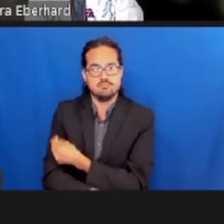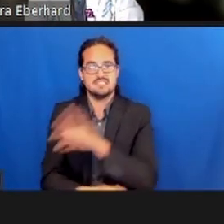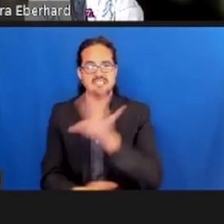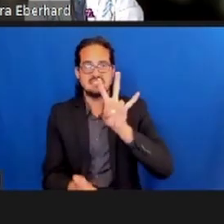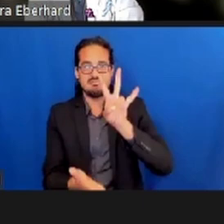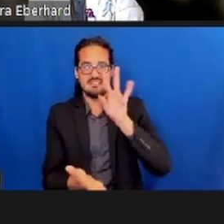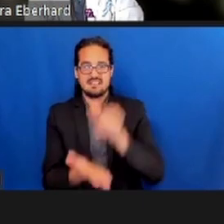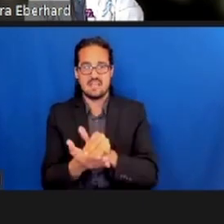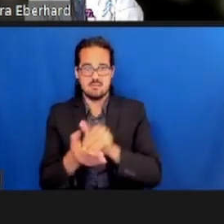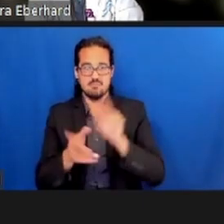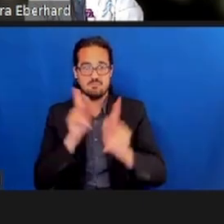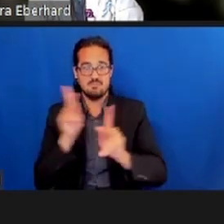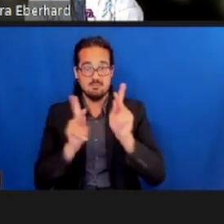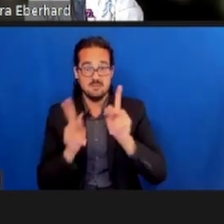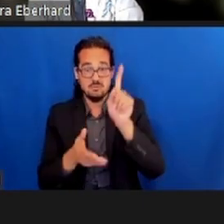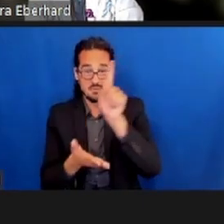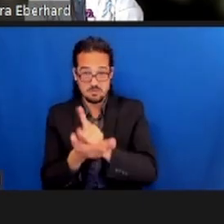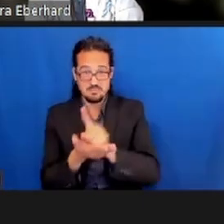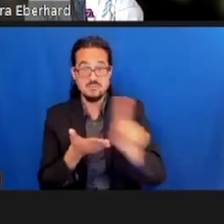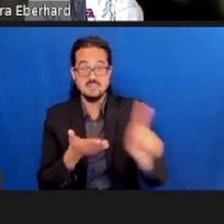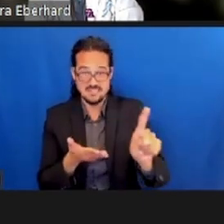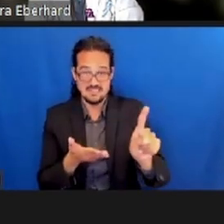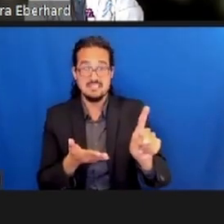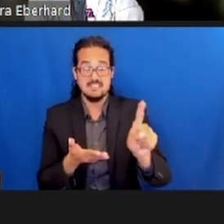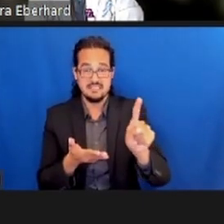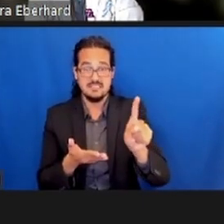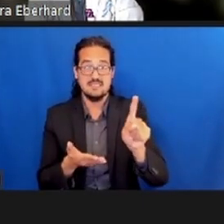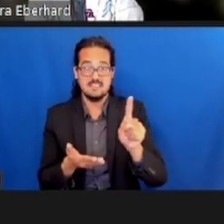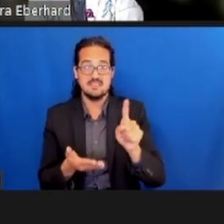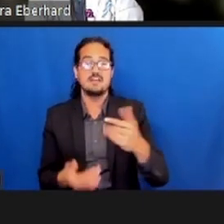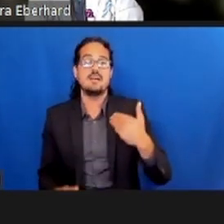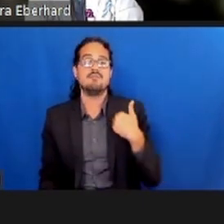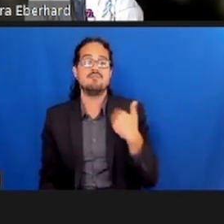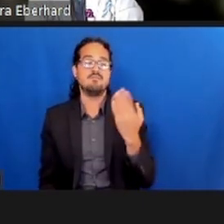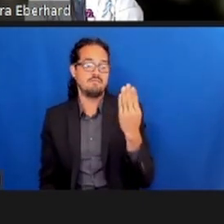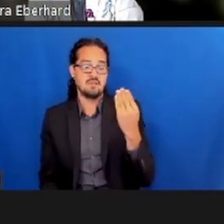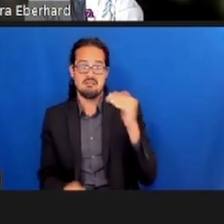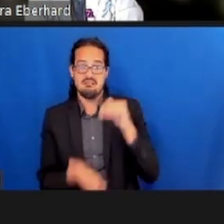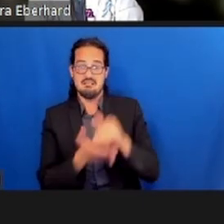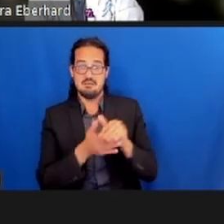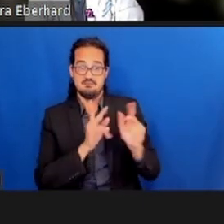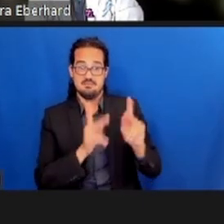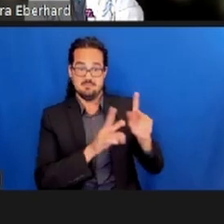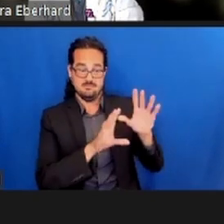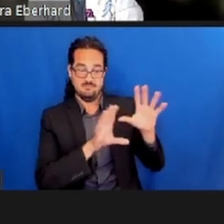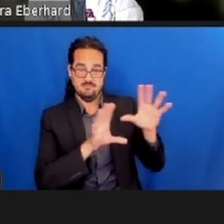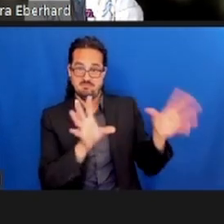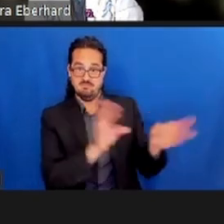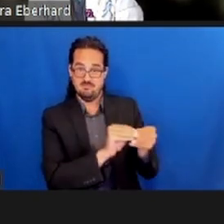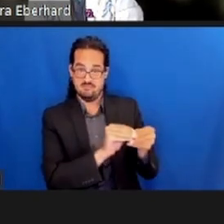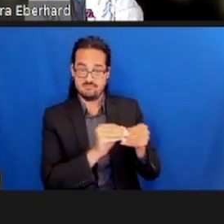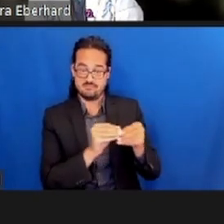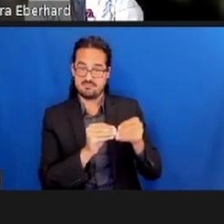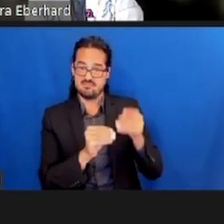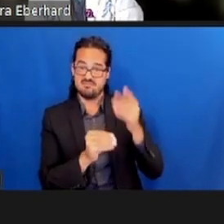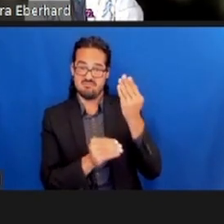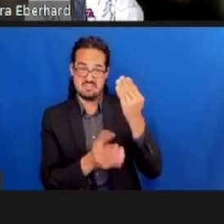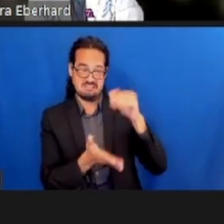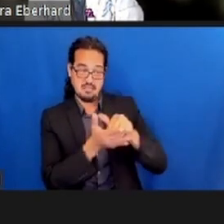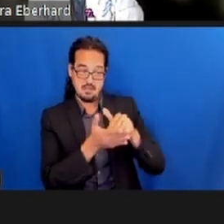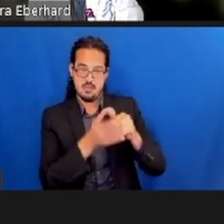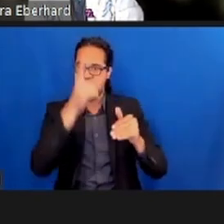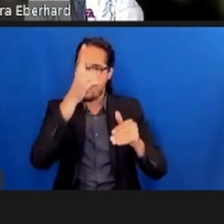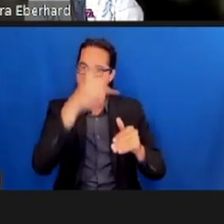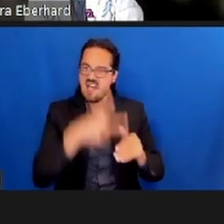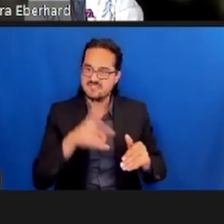in the county. And what this slide shows is, characteristically now, we're seeing that Marin still remains